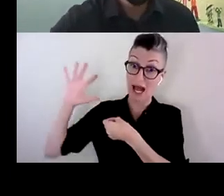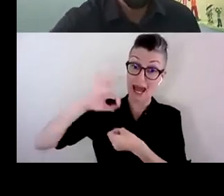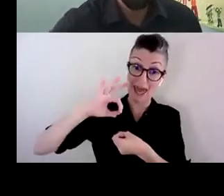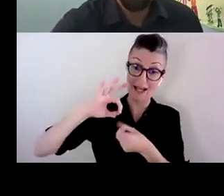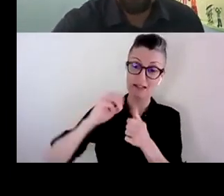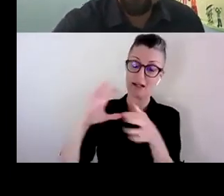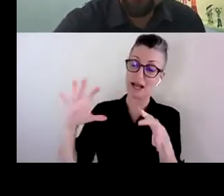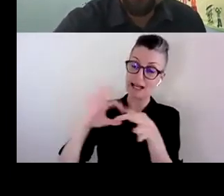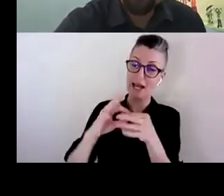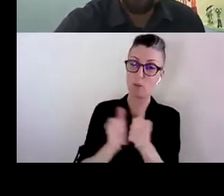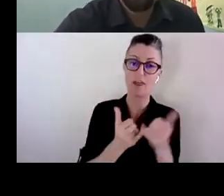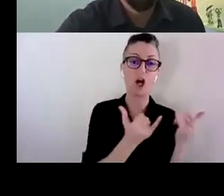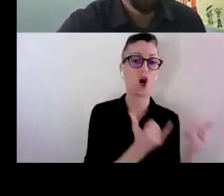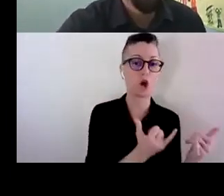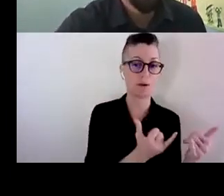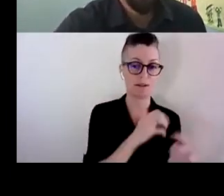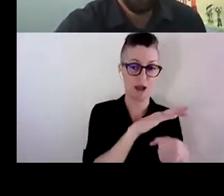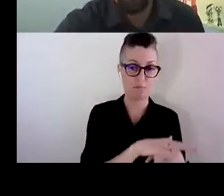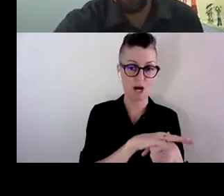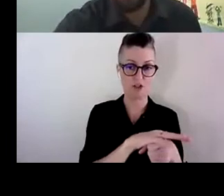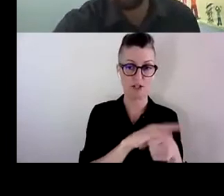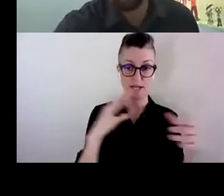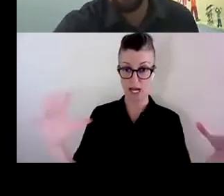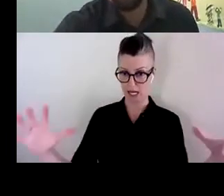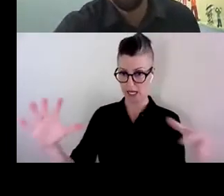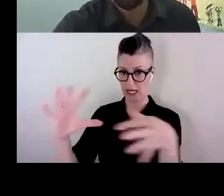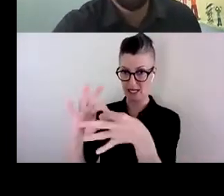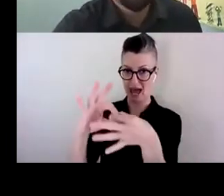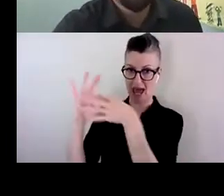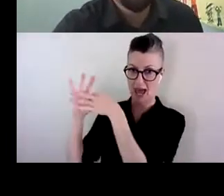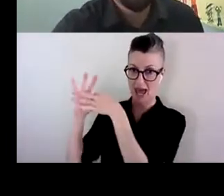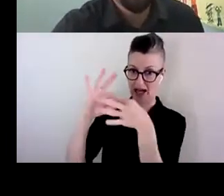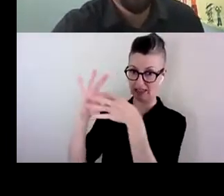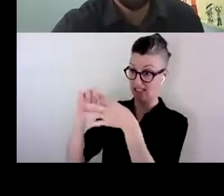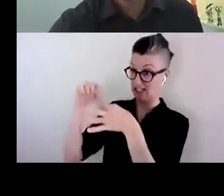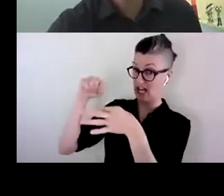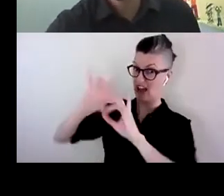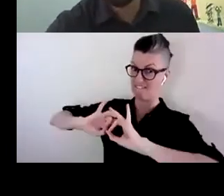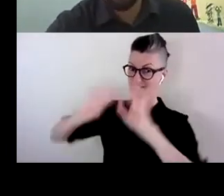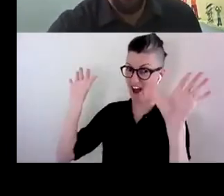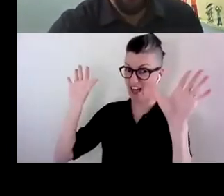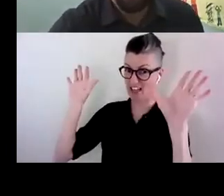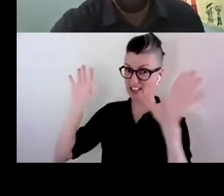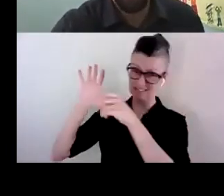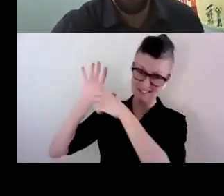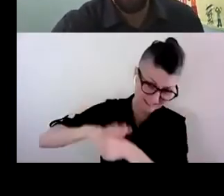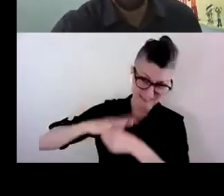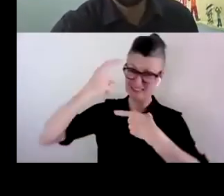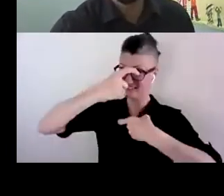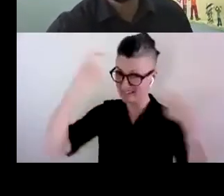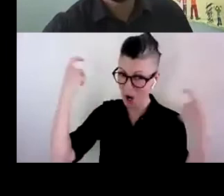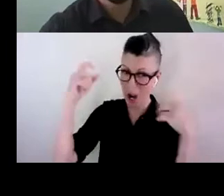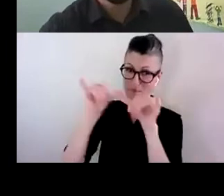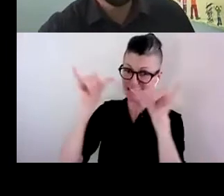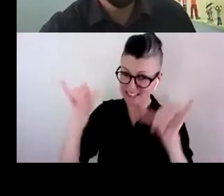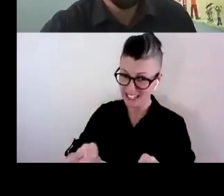healing education is one that connects the violent, oppressive, and traumatic systems established in the past, such